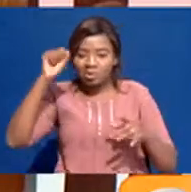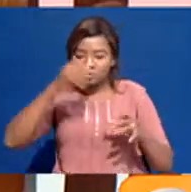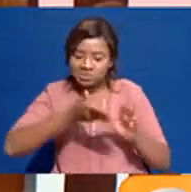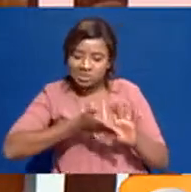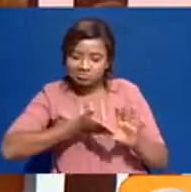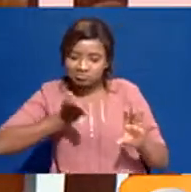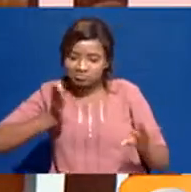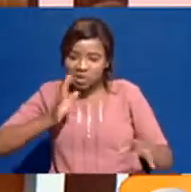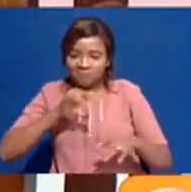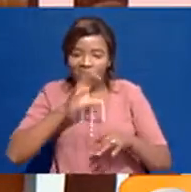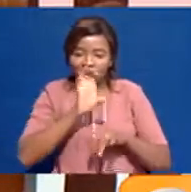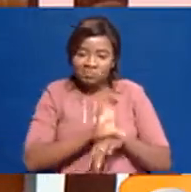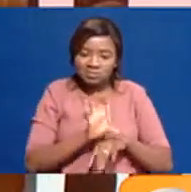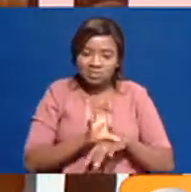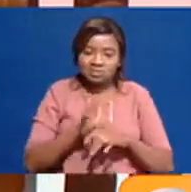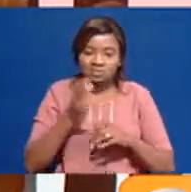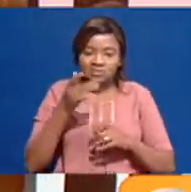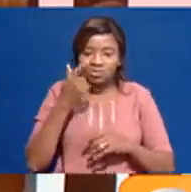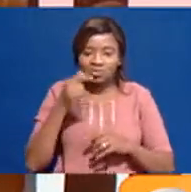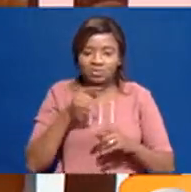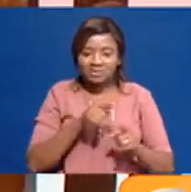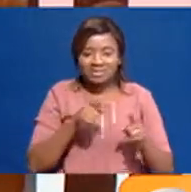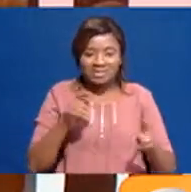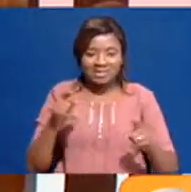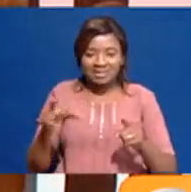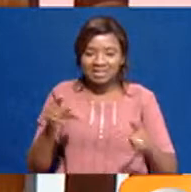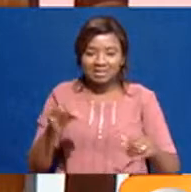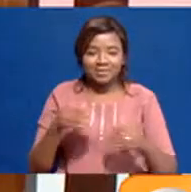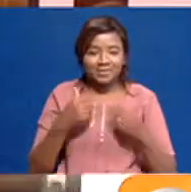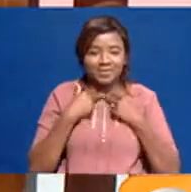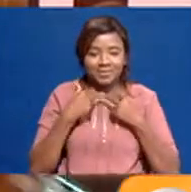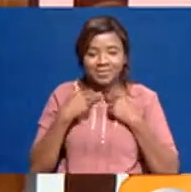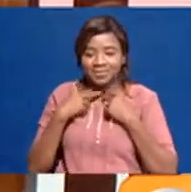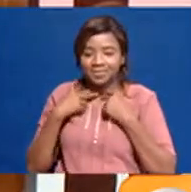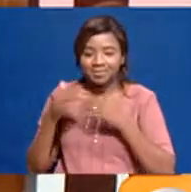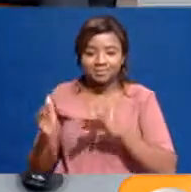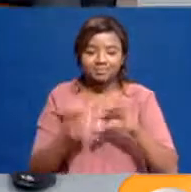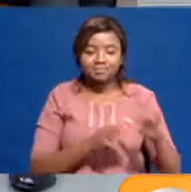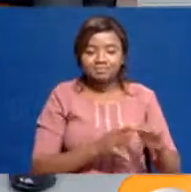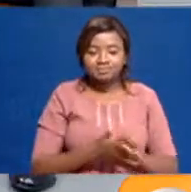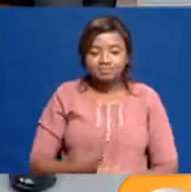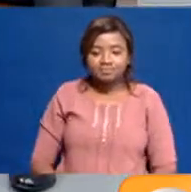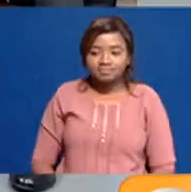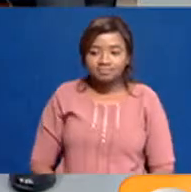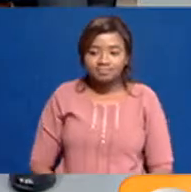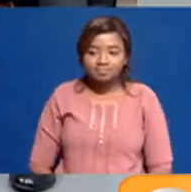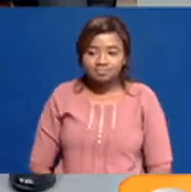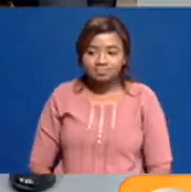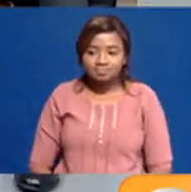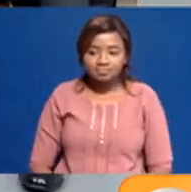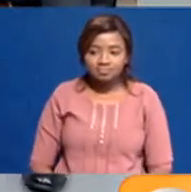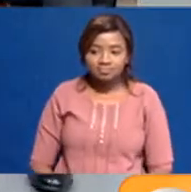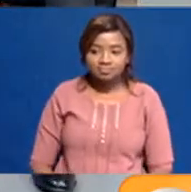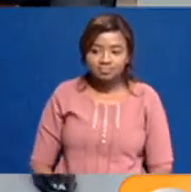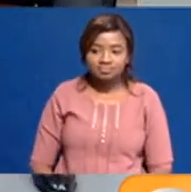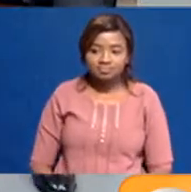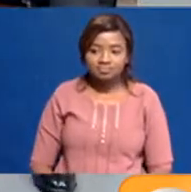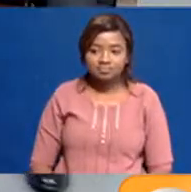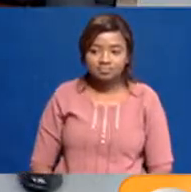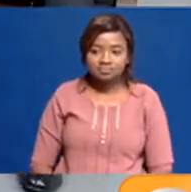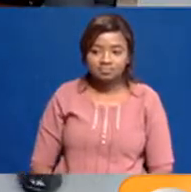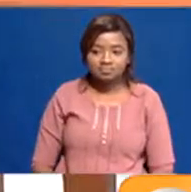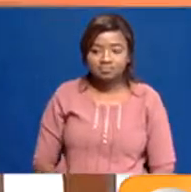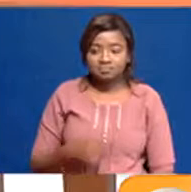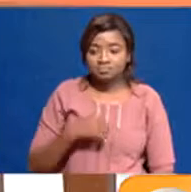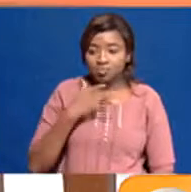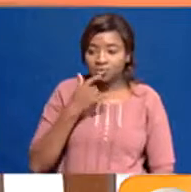their different political camps. Absolutely. Waziri, you get the last word. I would say that we